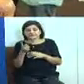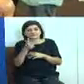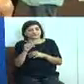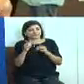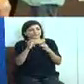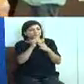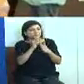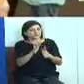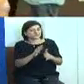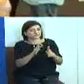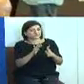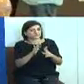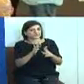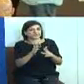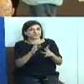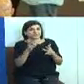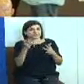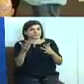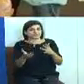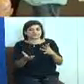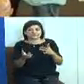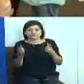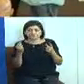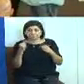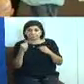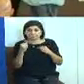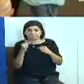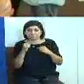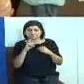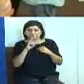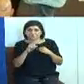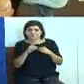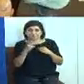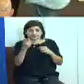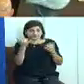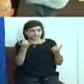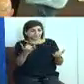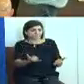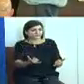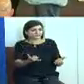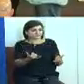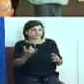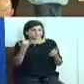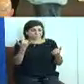leaders who are present here today,